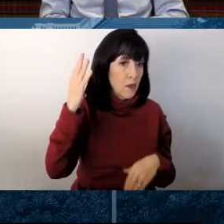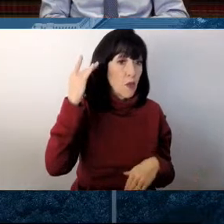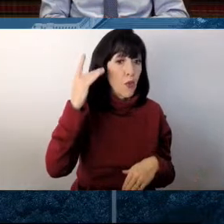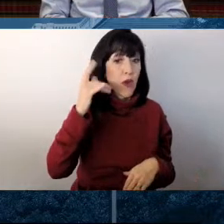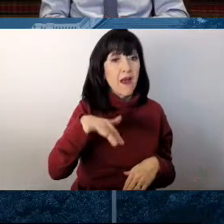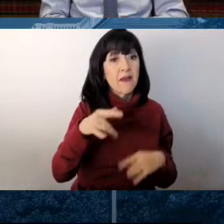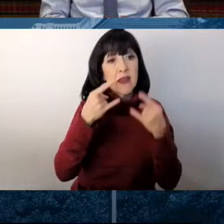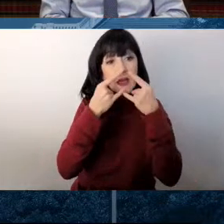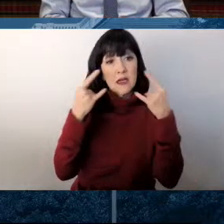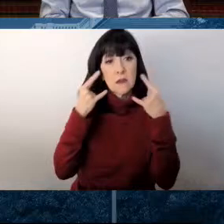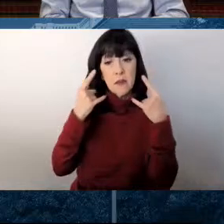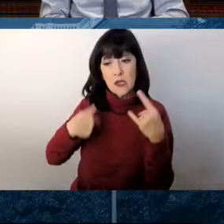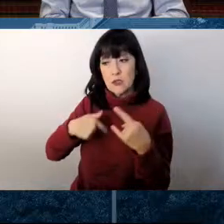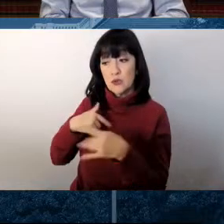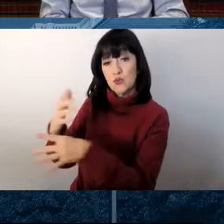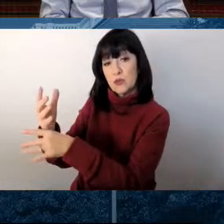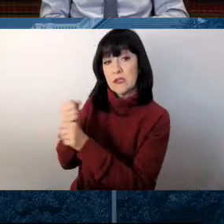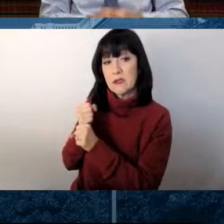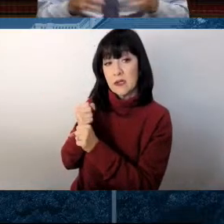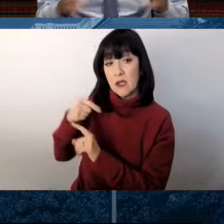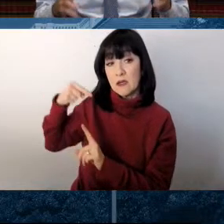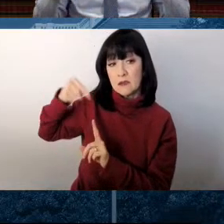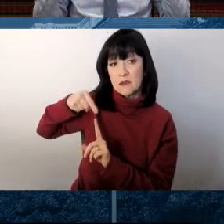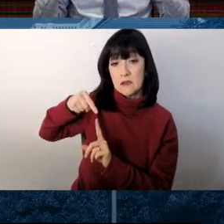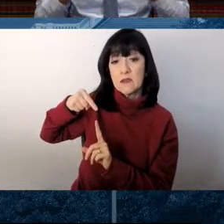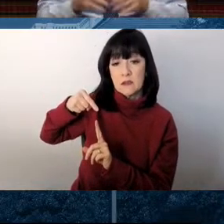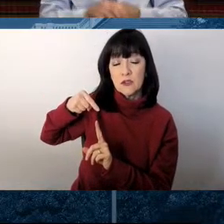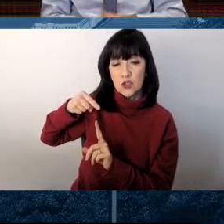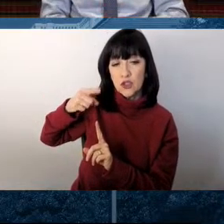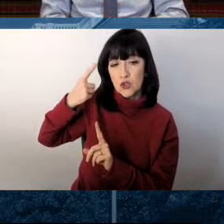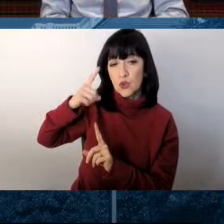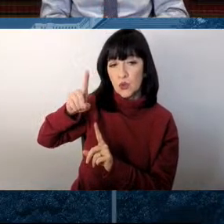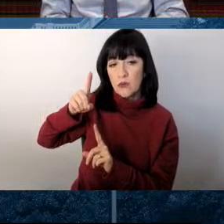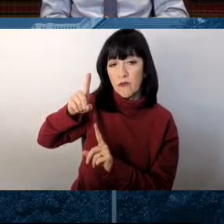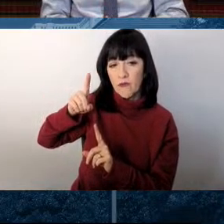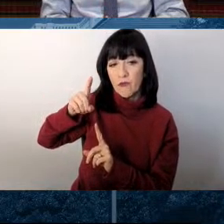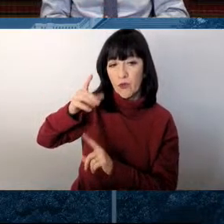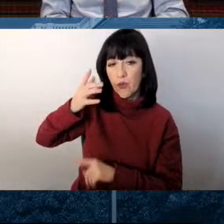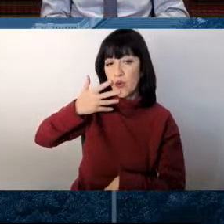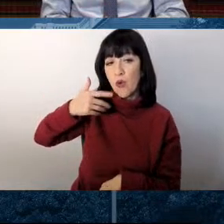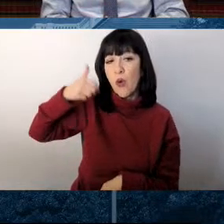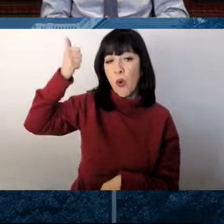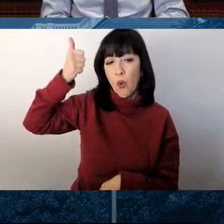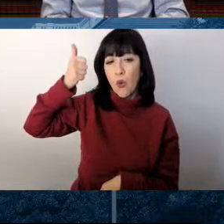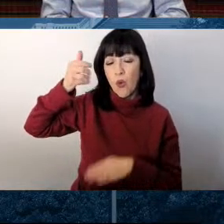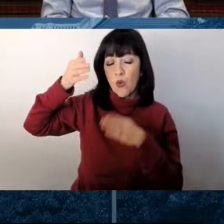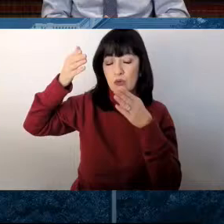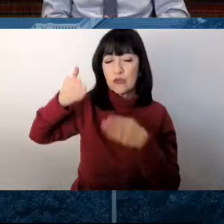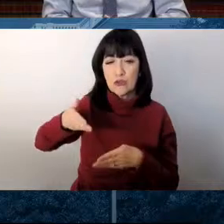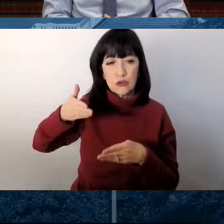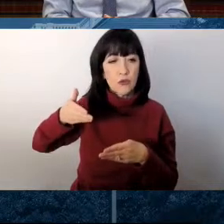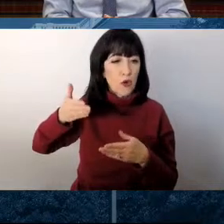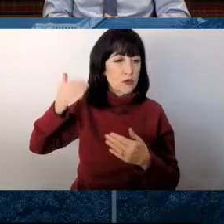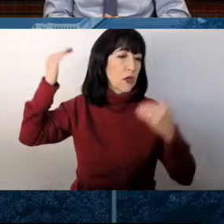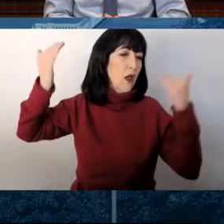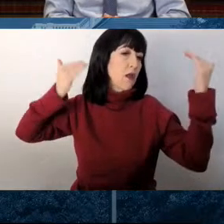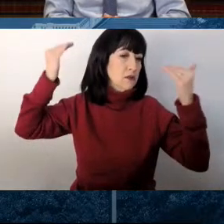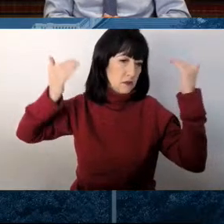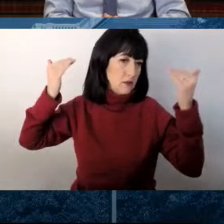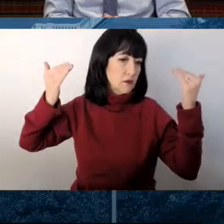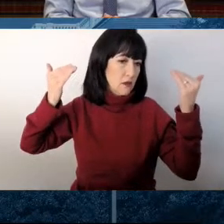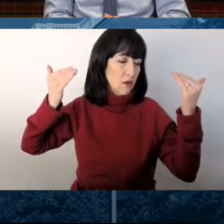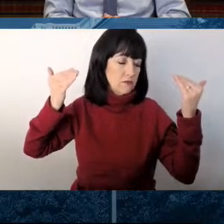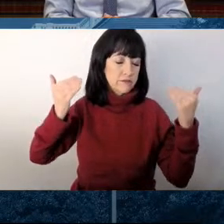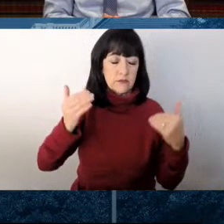are for an older person, larger masks than the little ones for the real little elementary